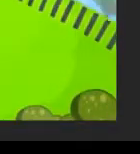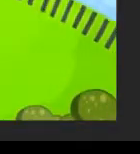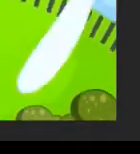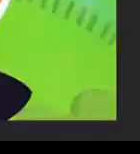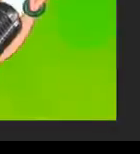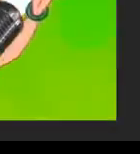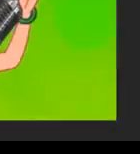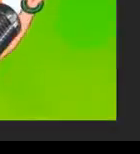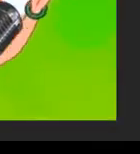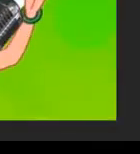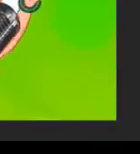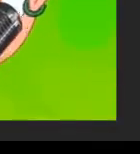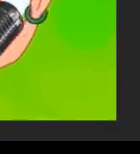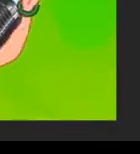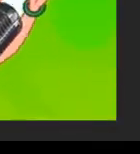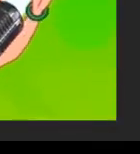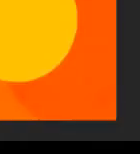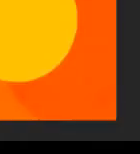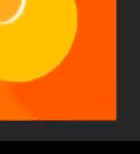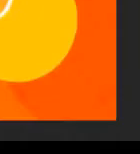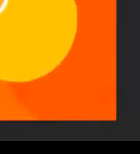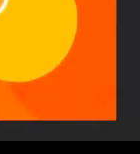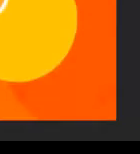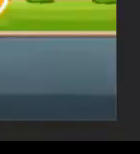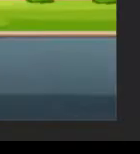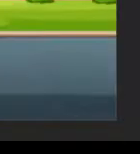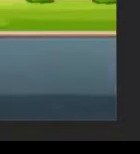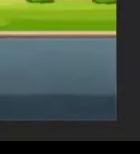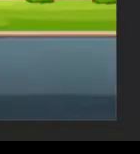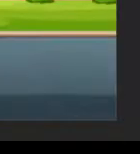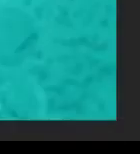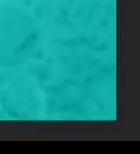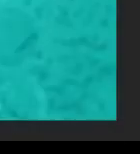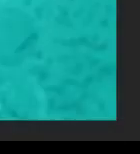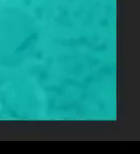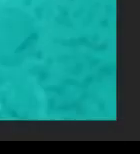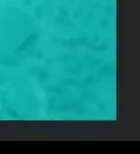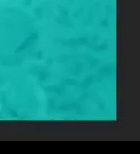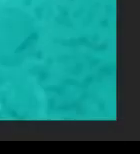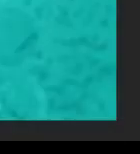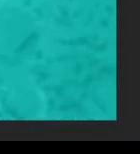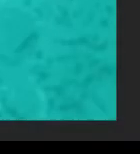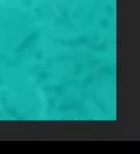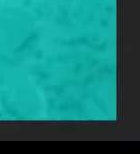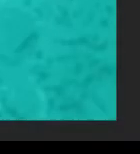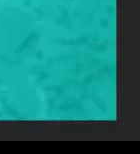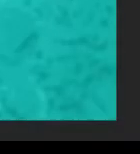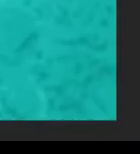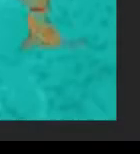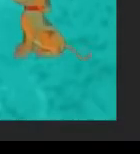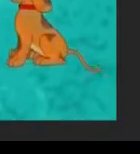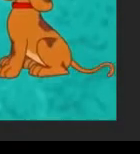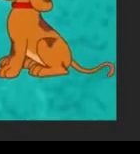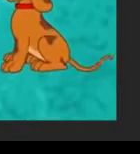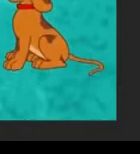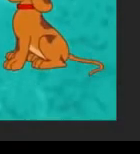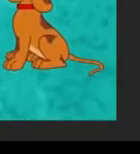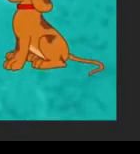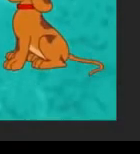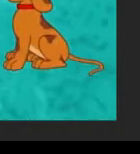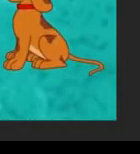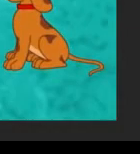ride or a song you sing. Dogs and schools and jewels and crowns. They're all